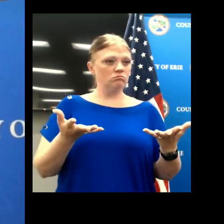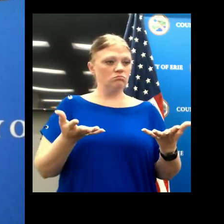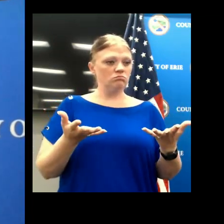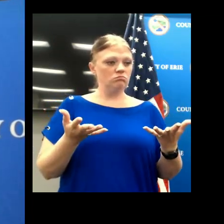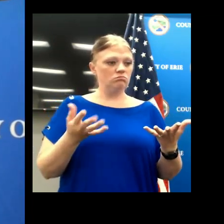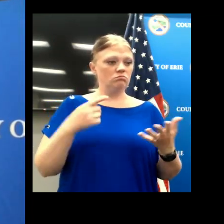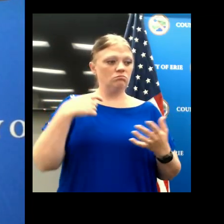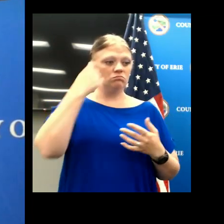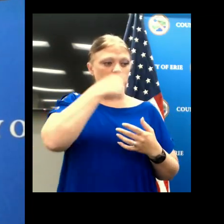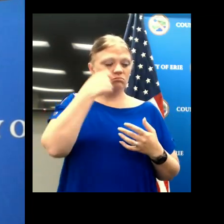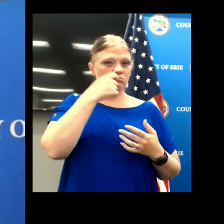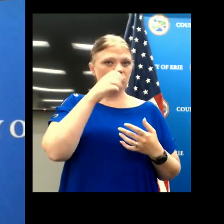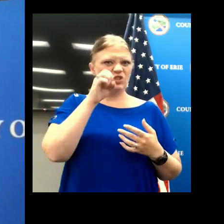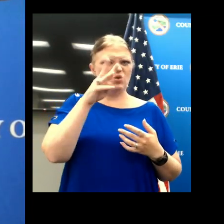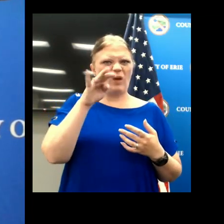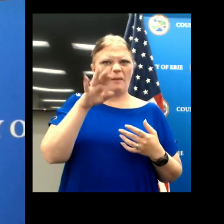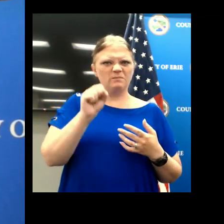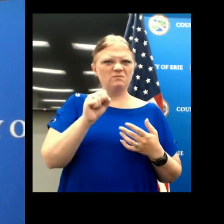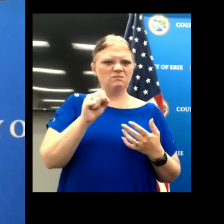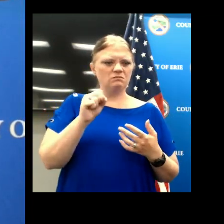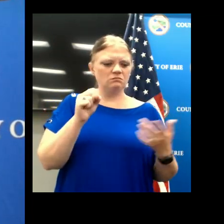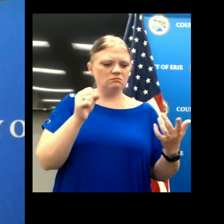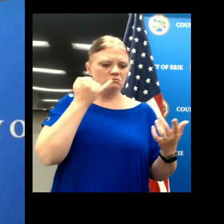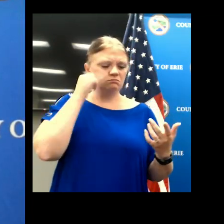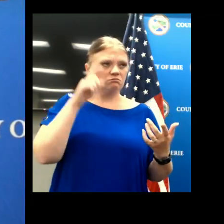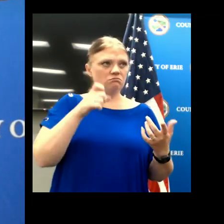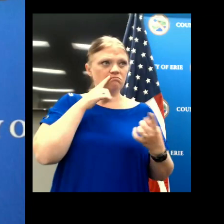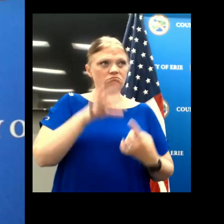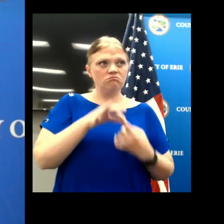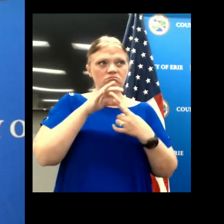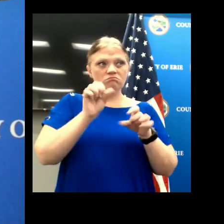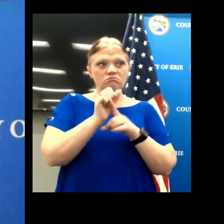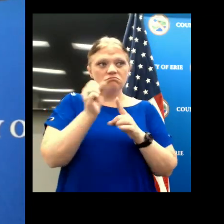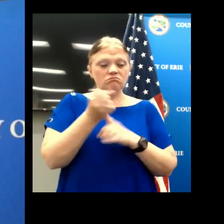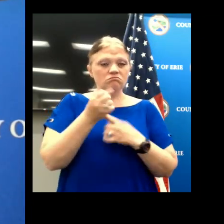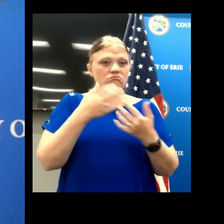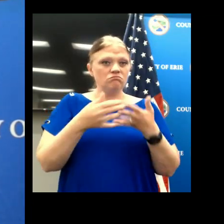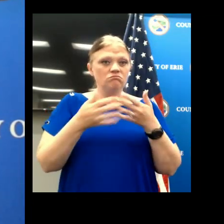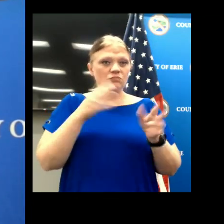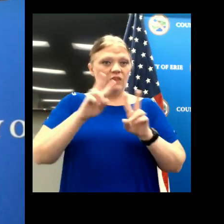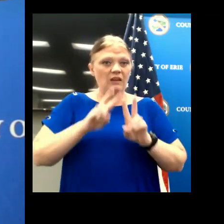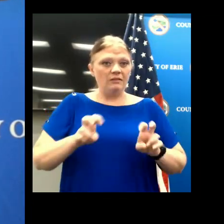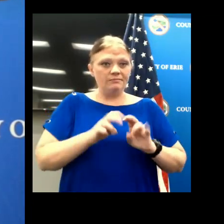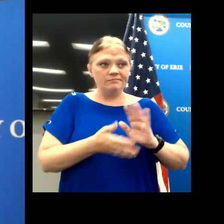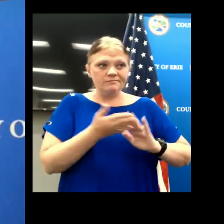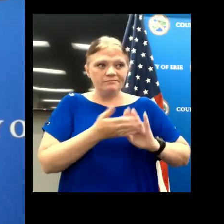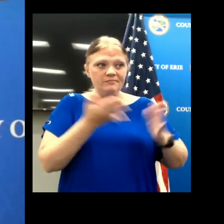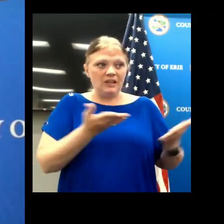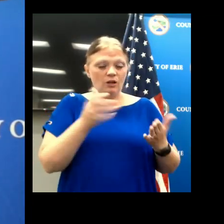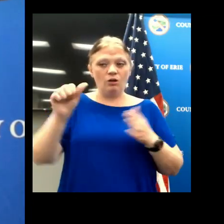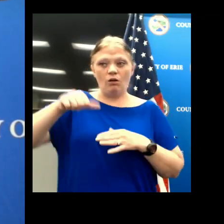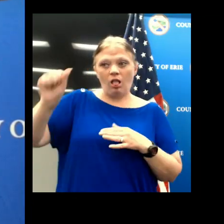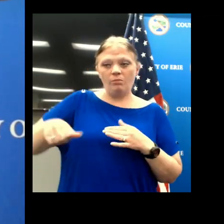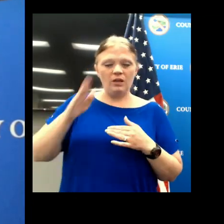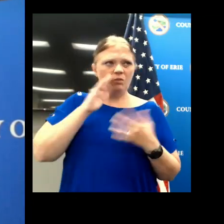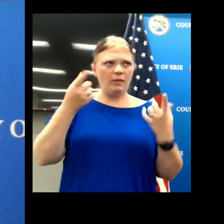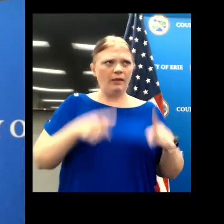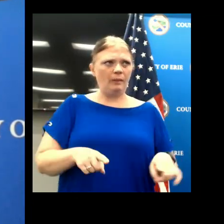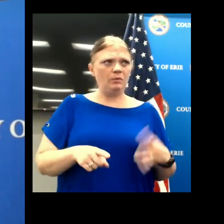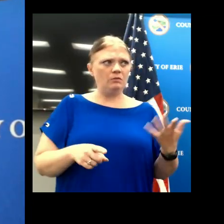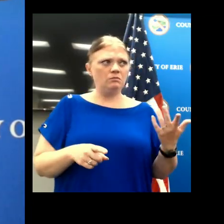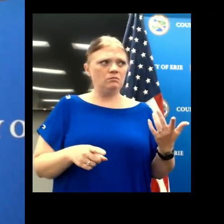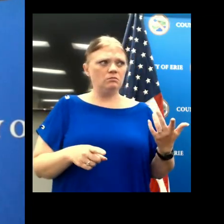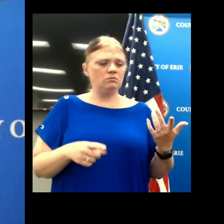the swabbing if needed be in a specialized situation. Whether the analysis is done here or done in Albany, it'll get done. It's just